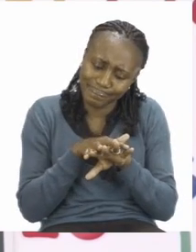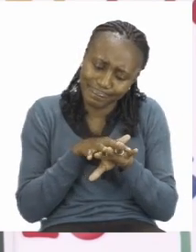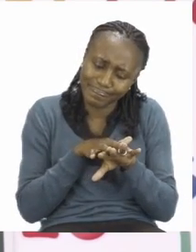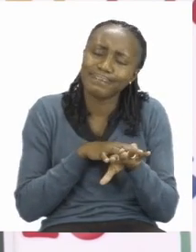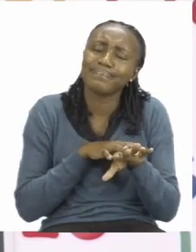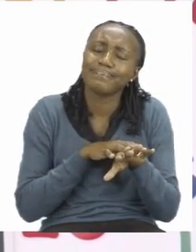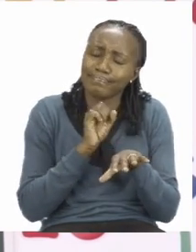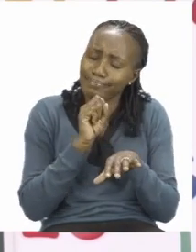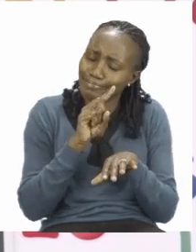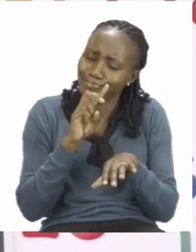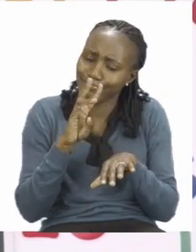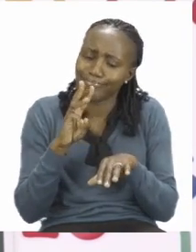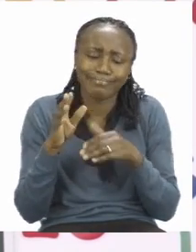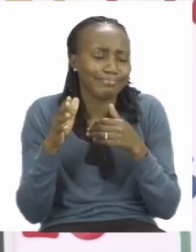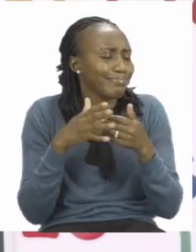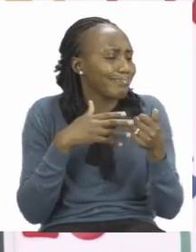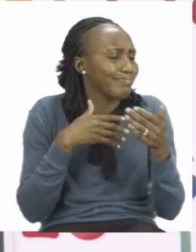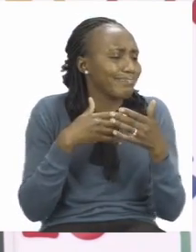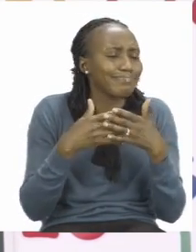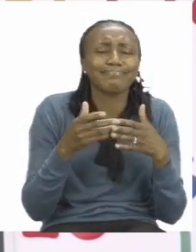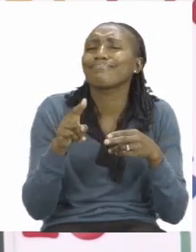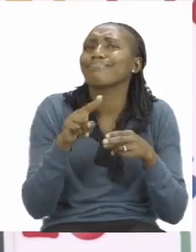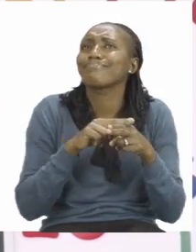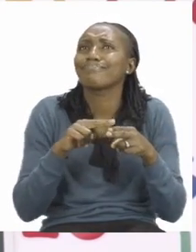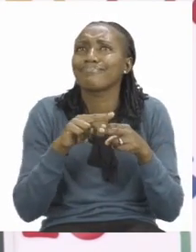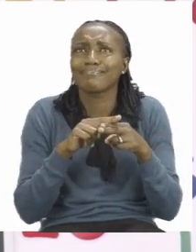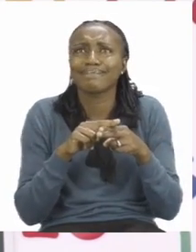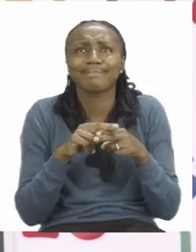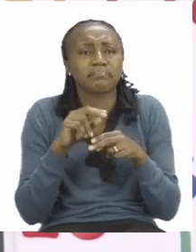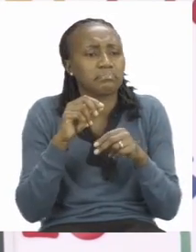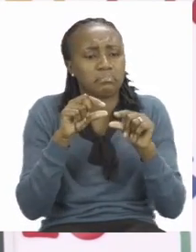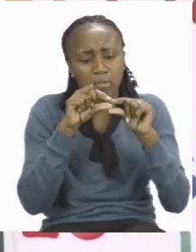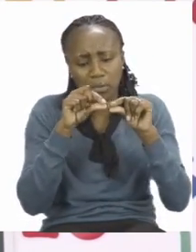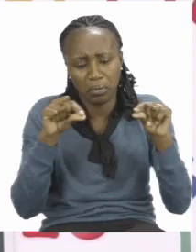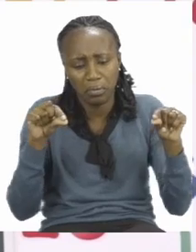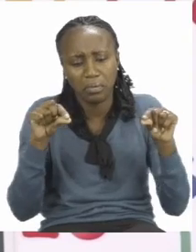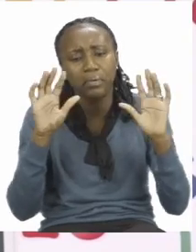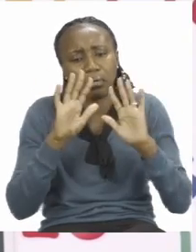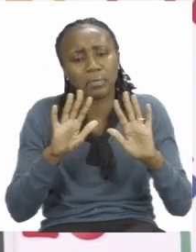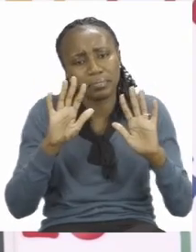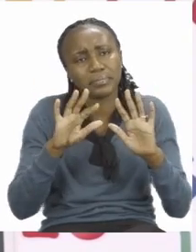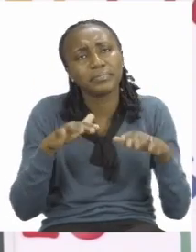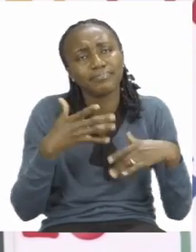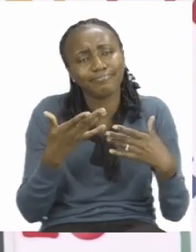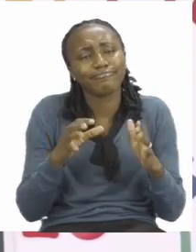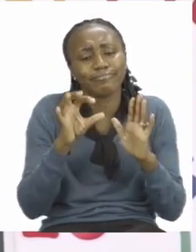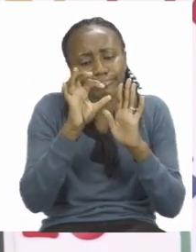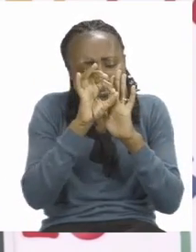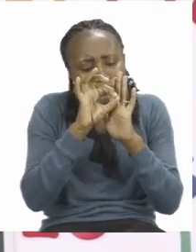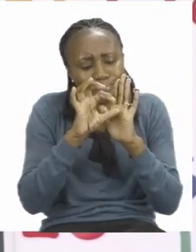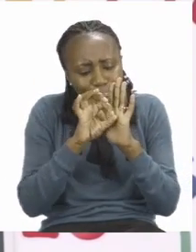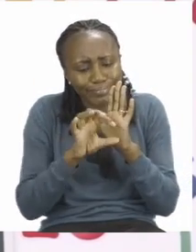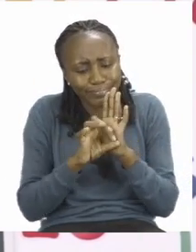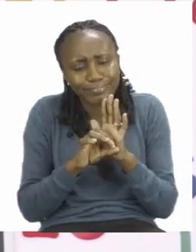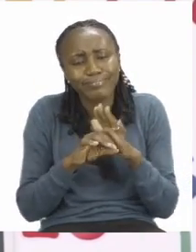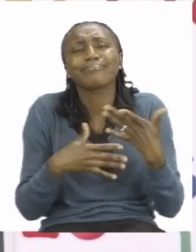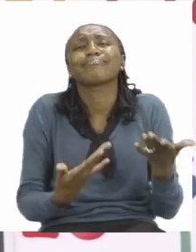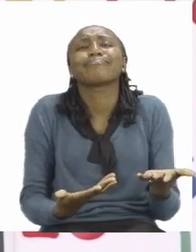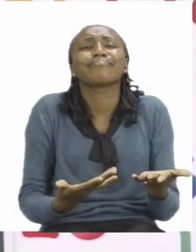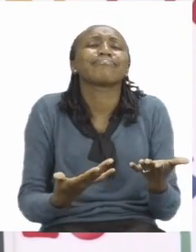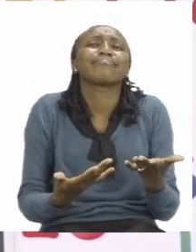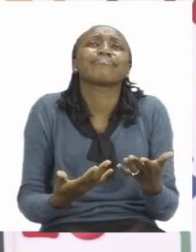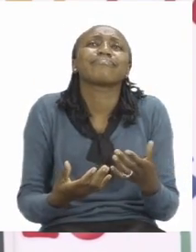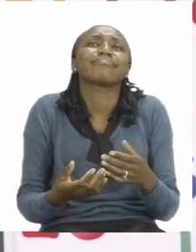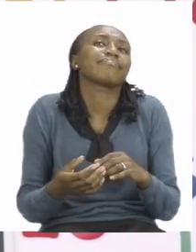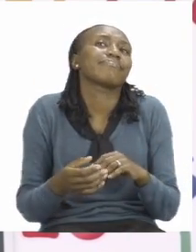can use anything you want to count with. Counters are not that hard to find. You can use your pencils, you can use bottle